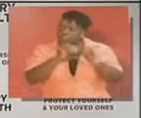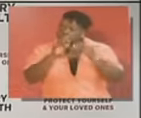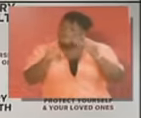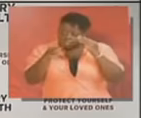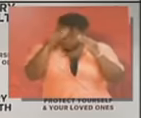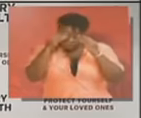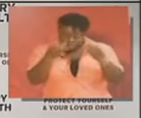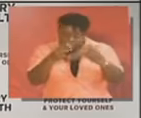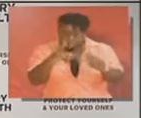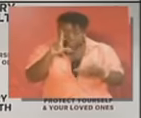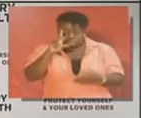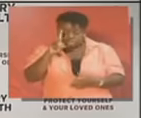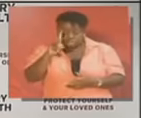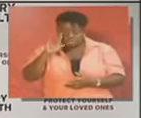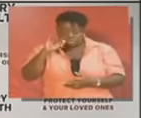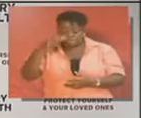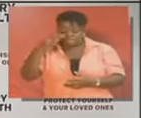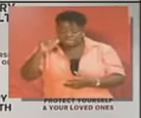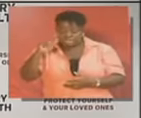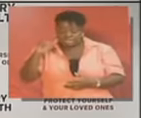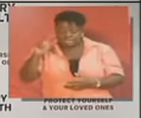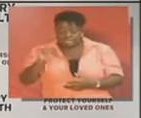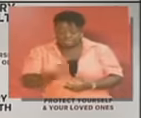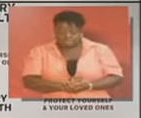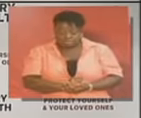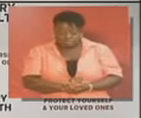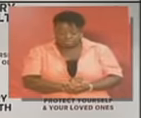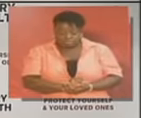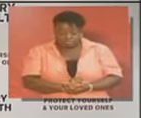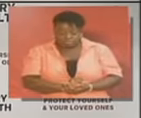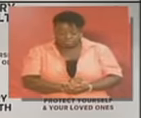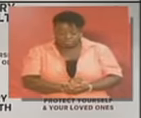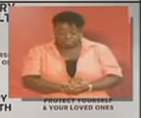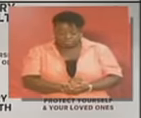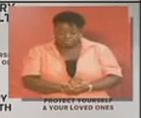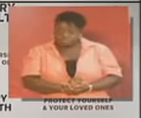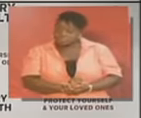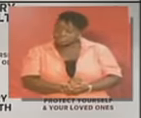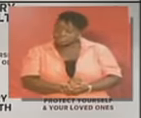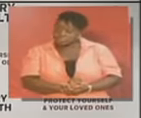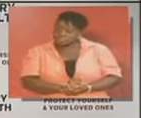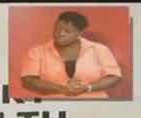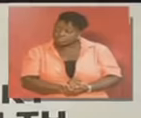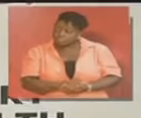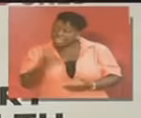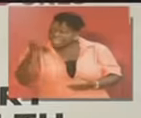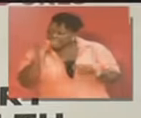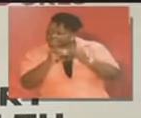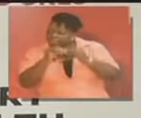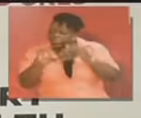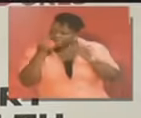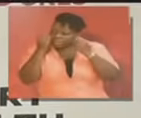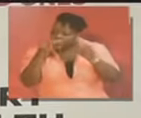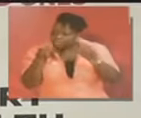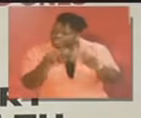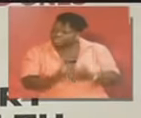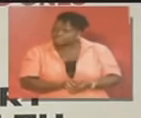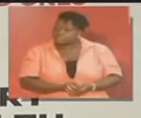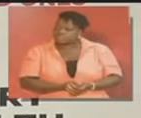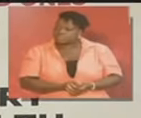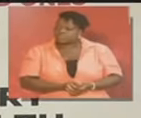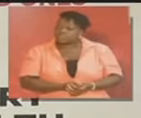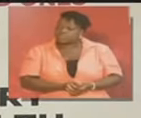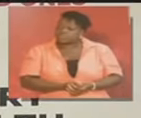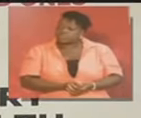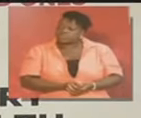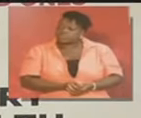information. Okay, thank you. I have a little additional information, maybe to clarify, to